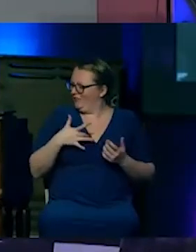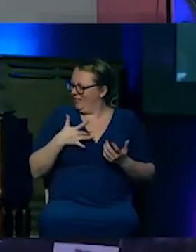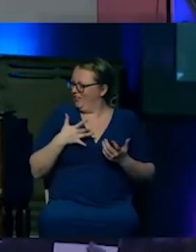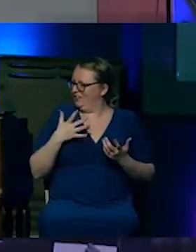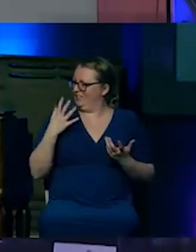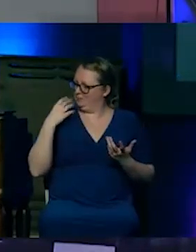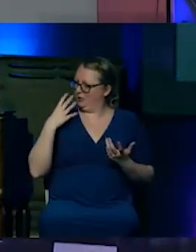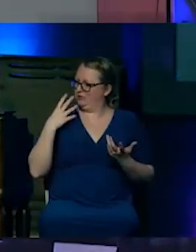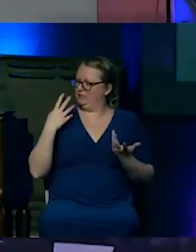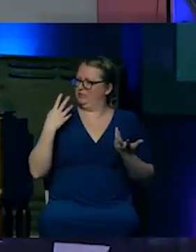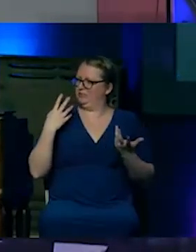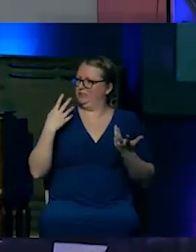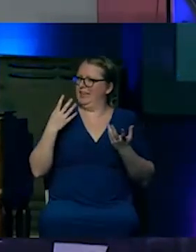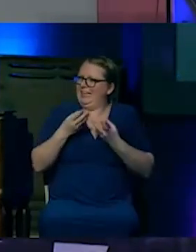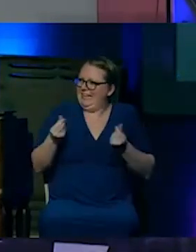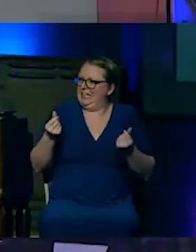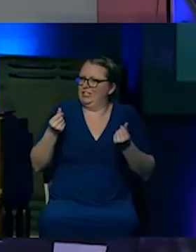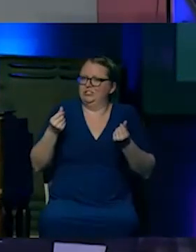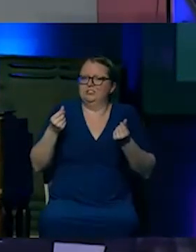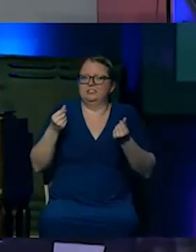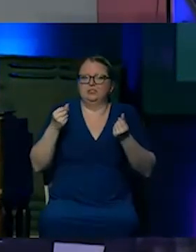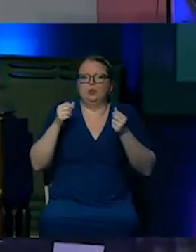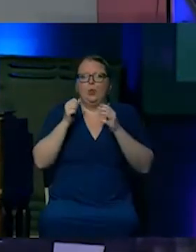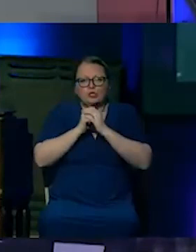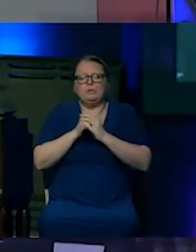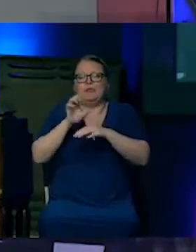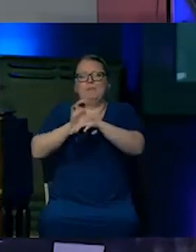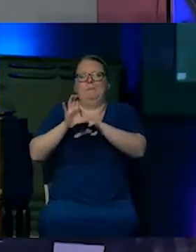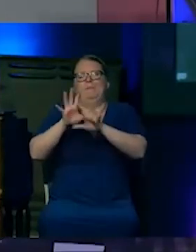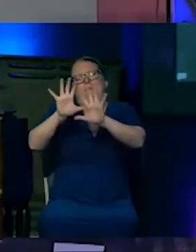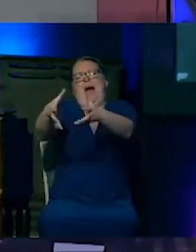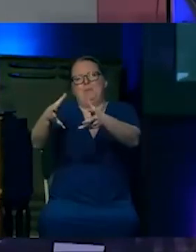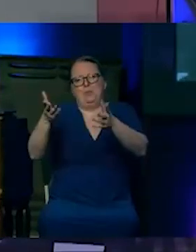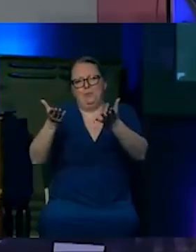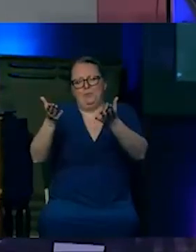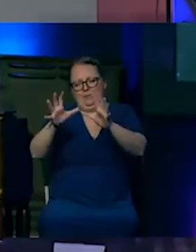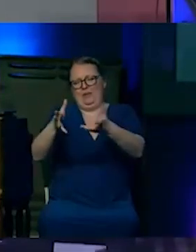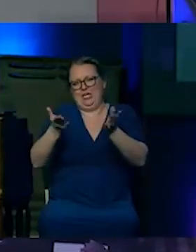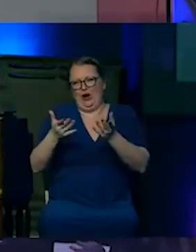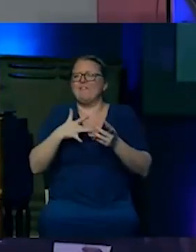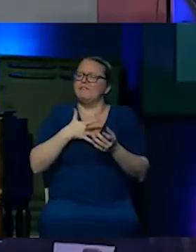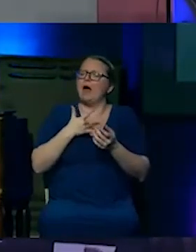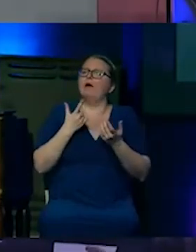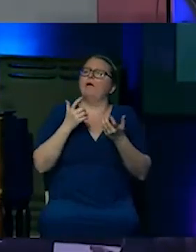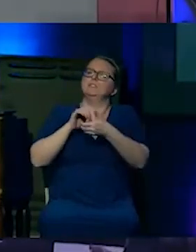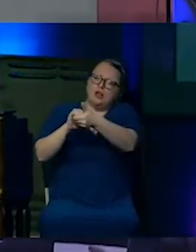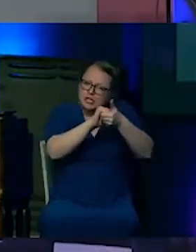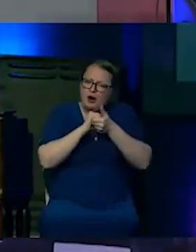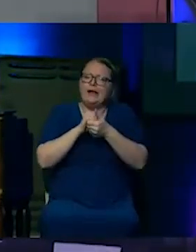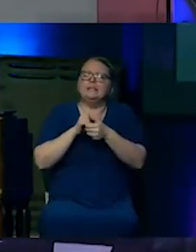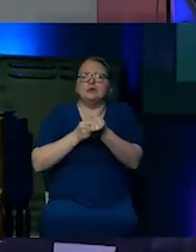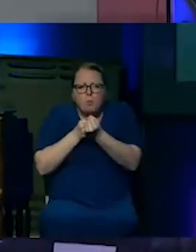to people to worship in the body and in this community, but I also found solidarity, and I found support, and I found